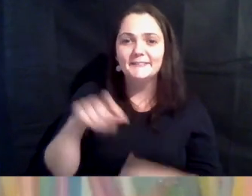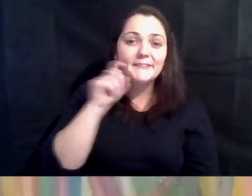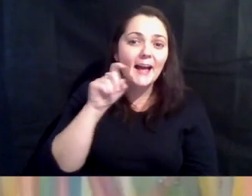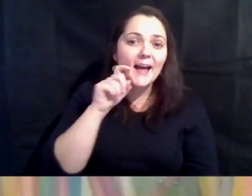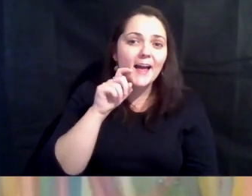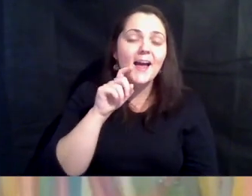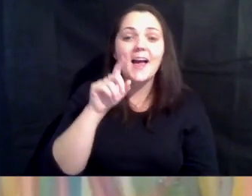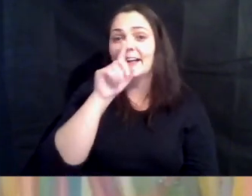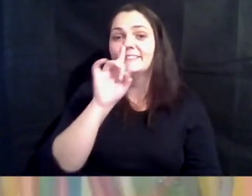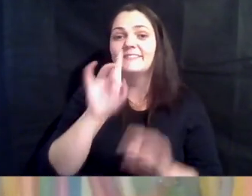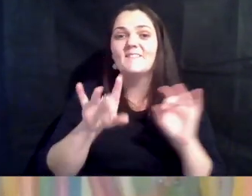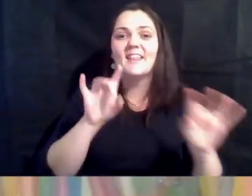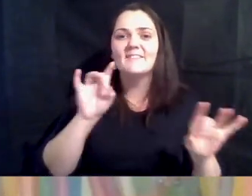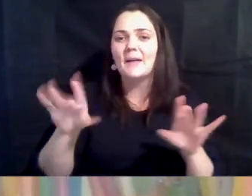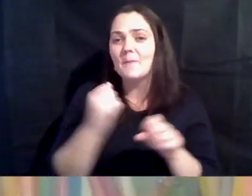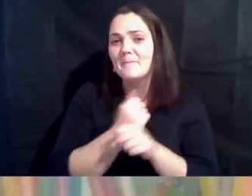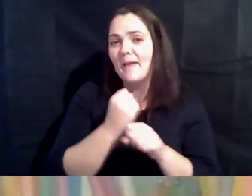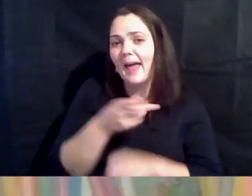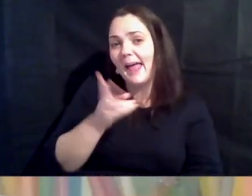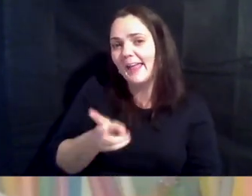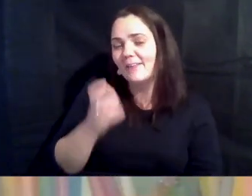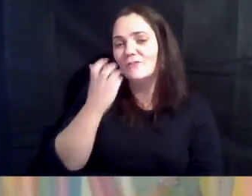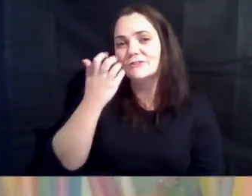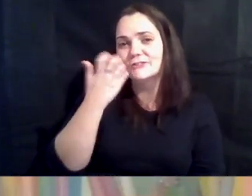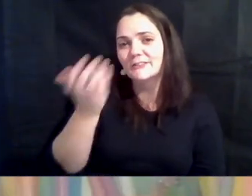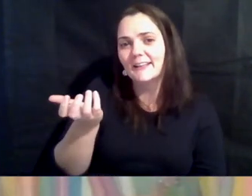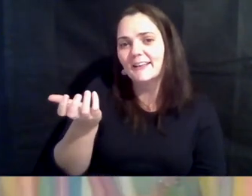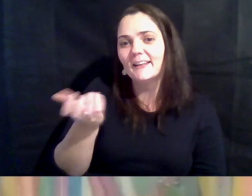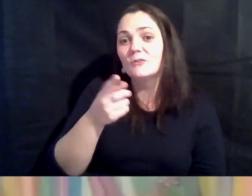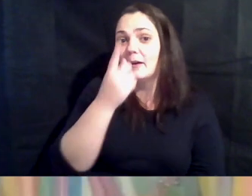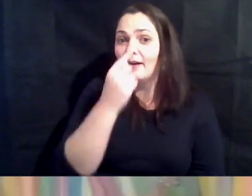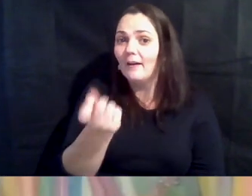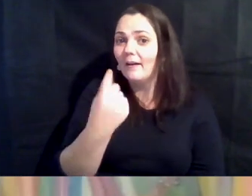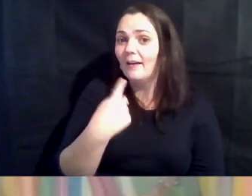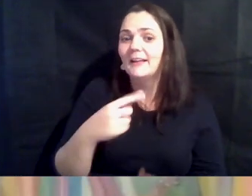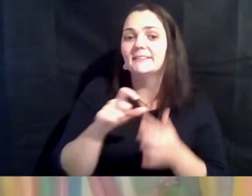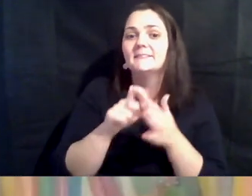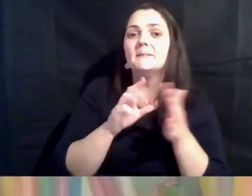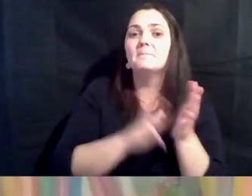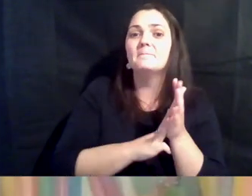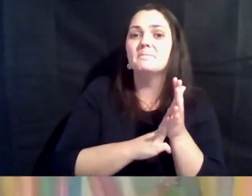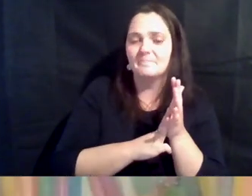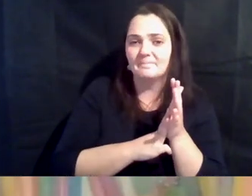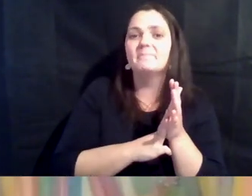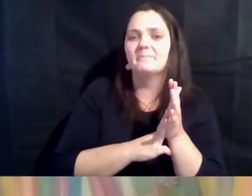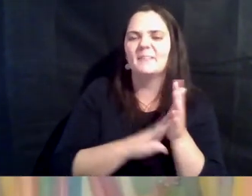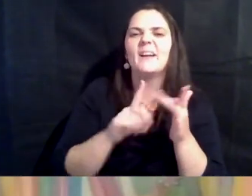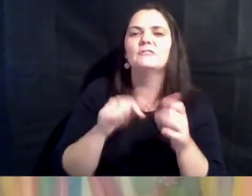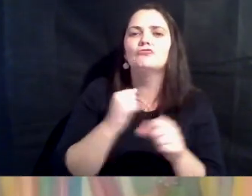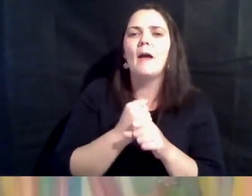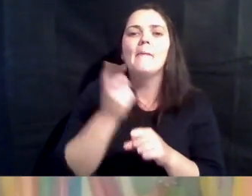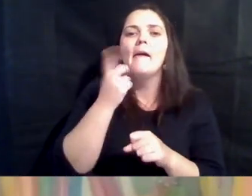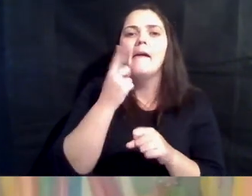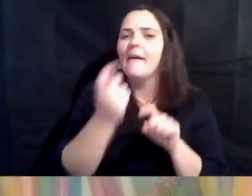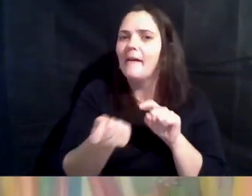future. If you have any questions, shoot them through to Goma. Absolutely DM me on Instagram. I would love to